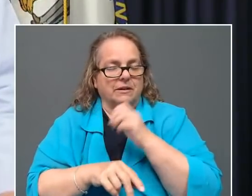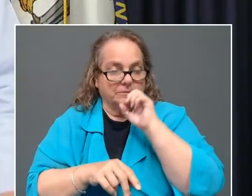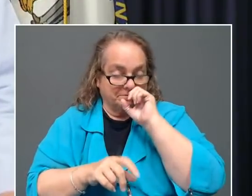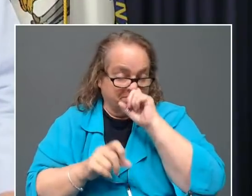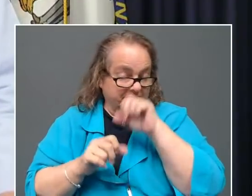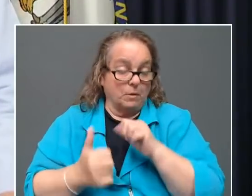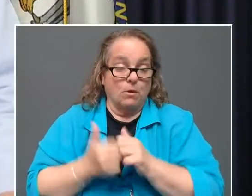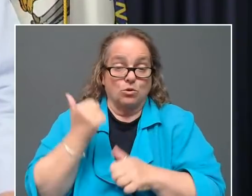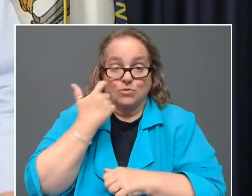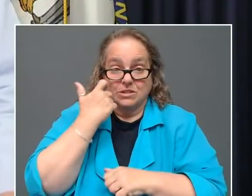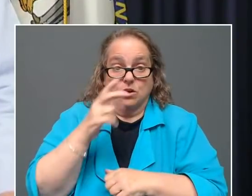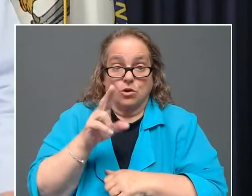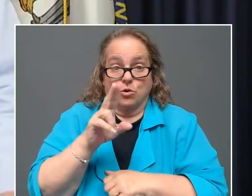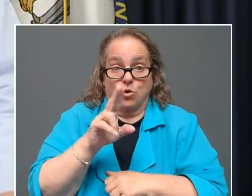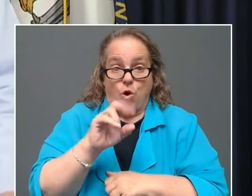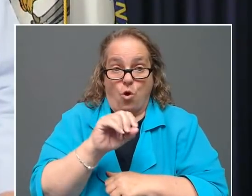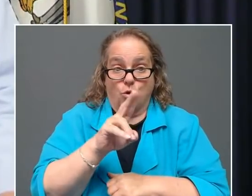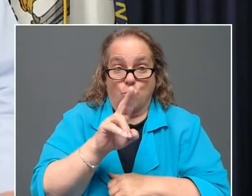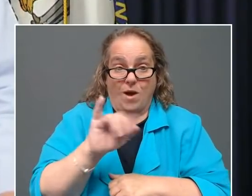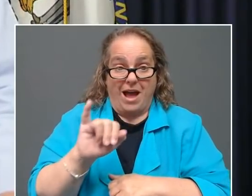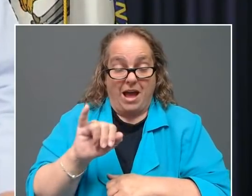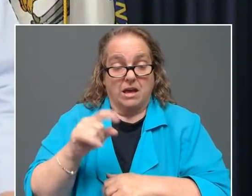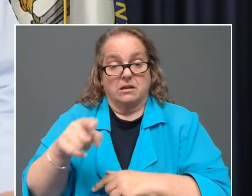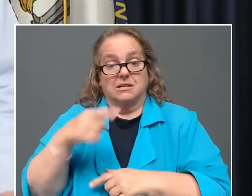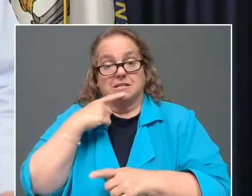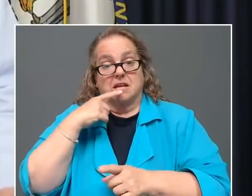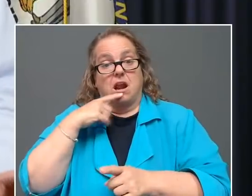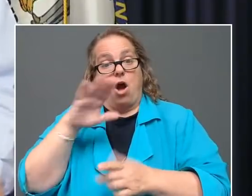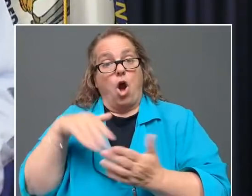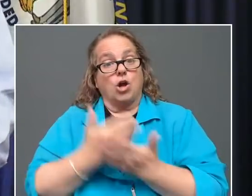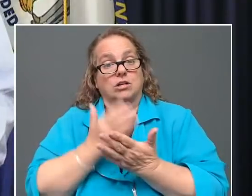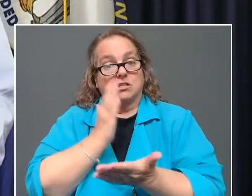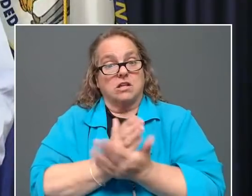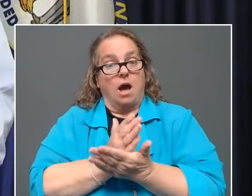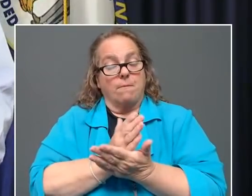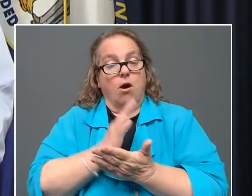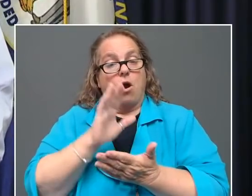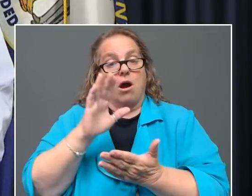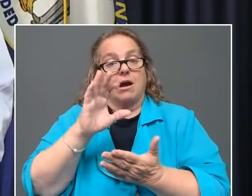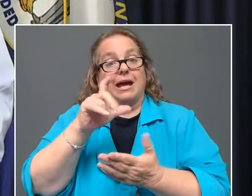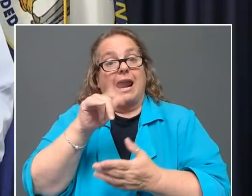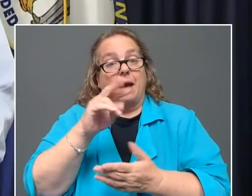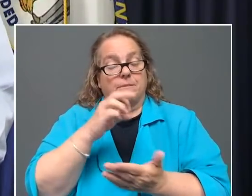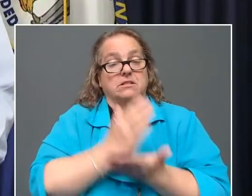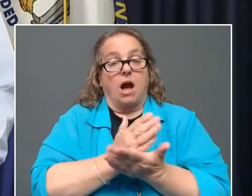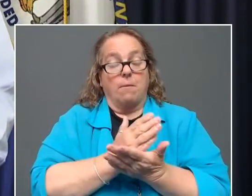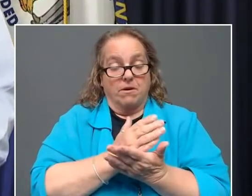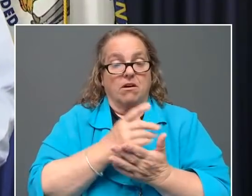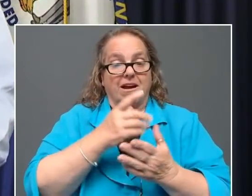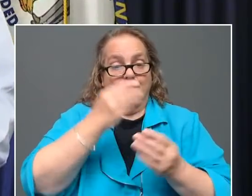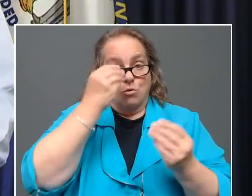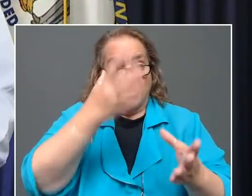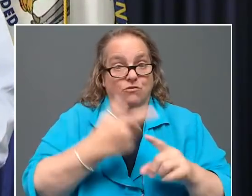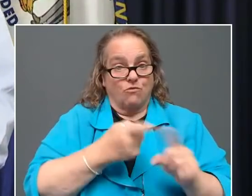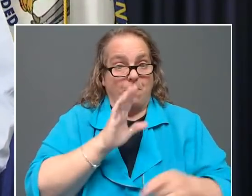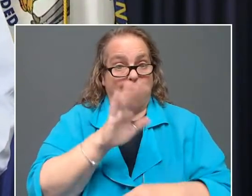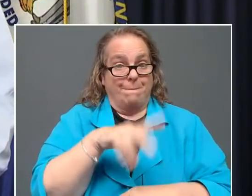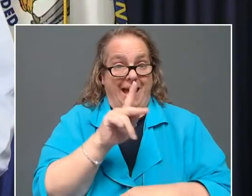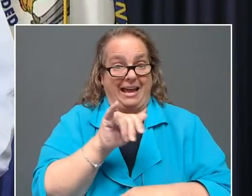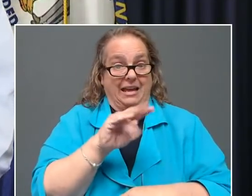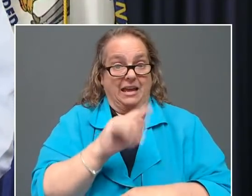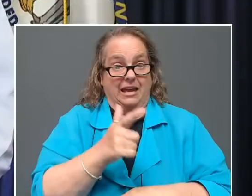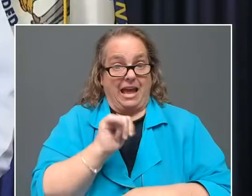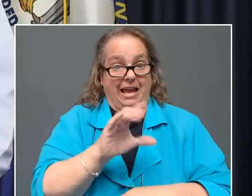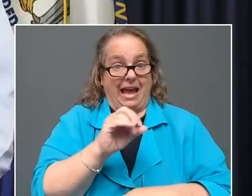all claimants from making changes to bank account information on file with the agency. The move comes after OUI was made